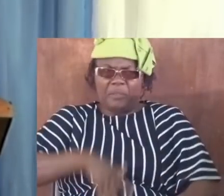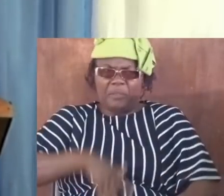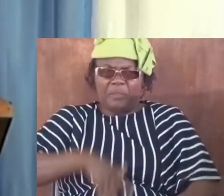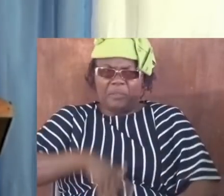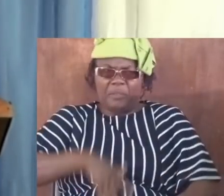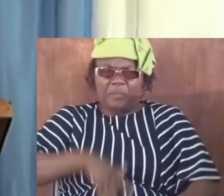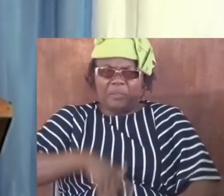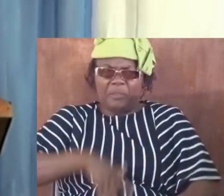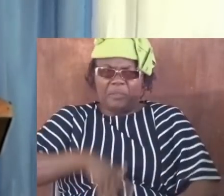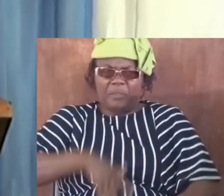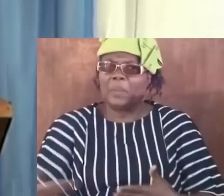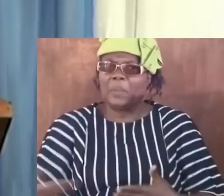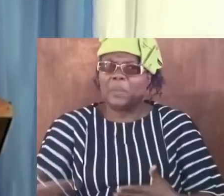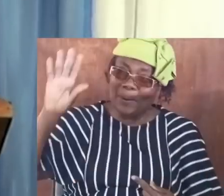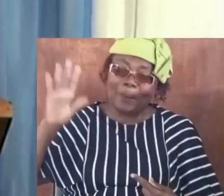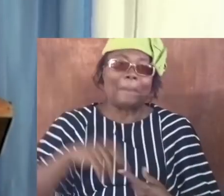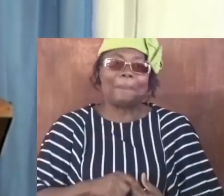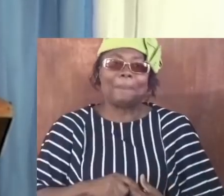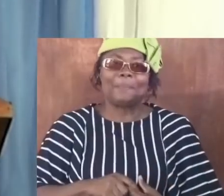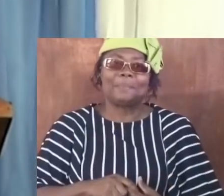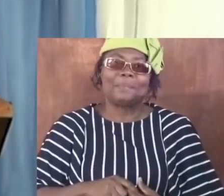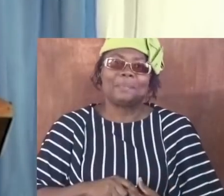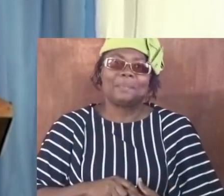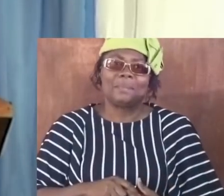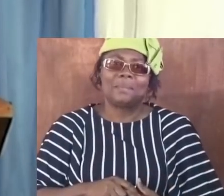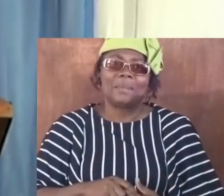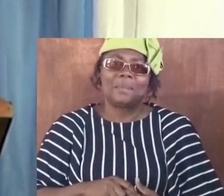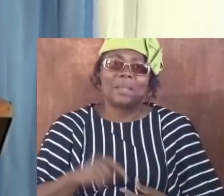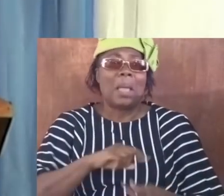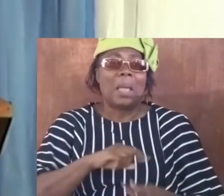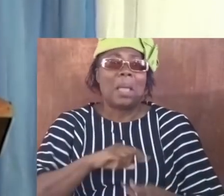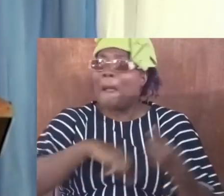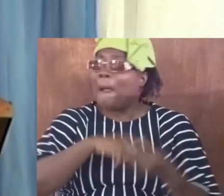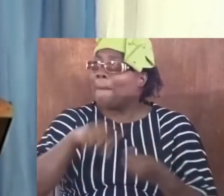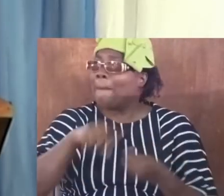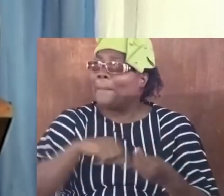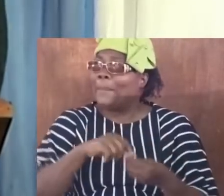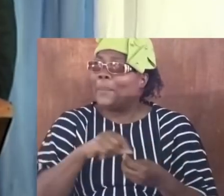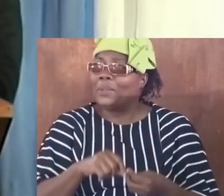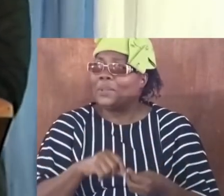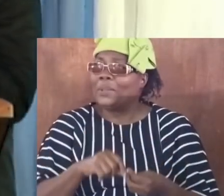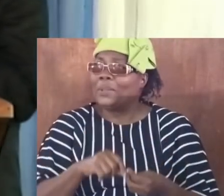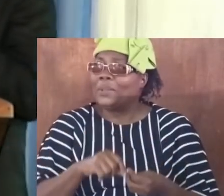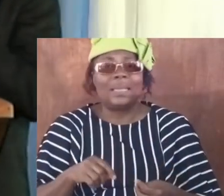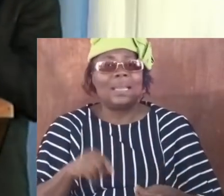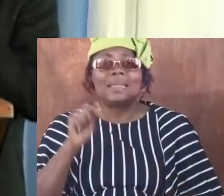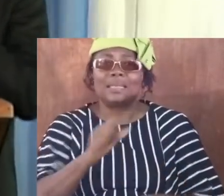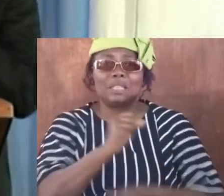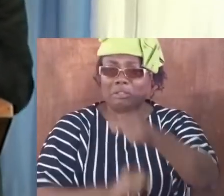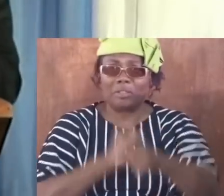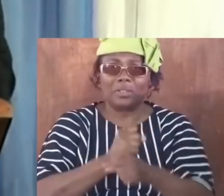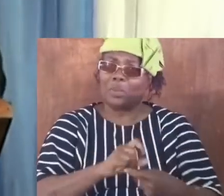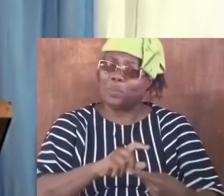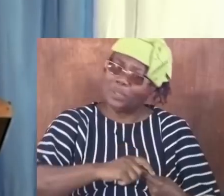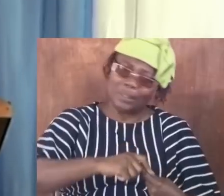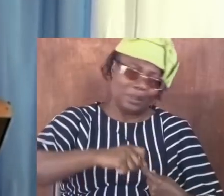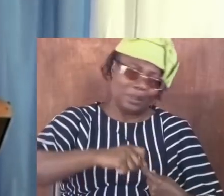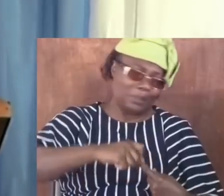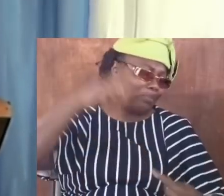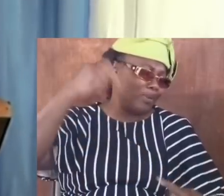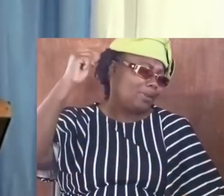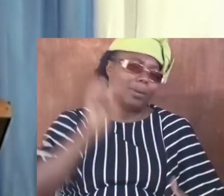about 2022, Brother B. Something is special about this year. I feel